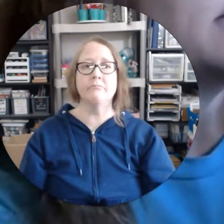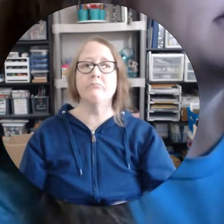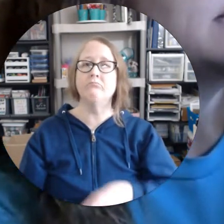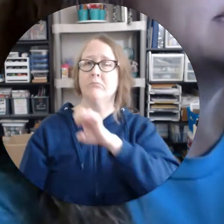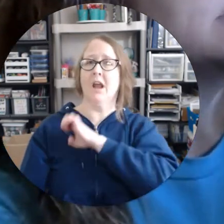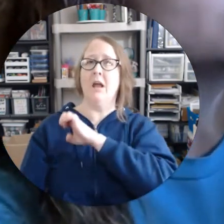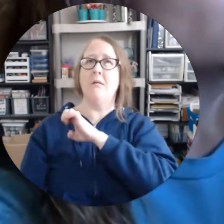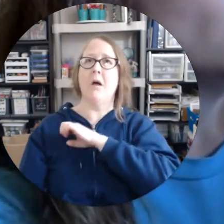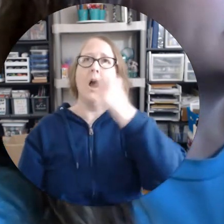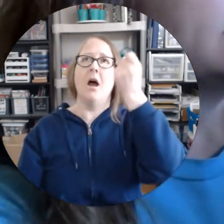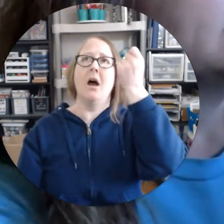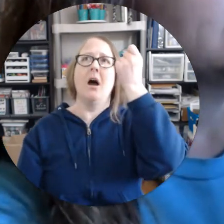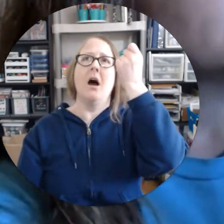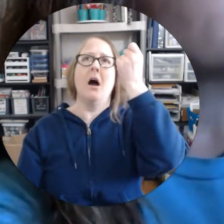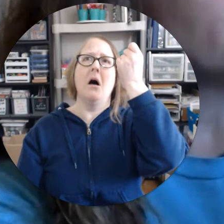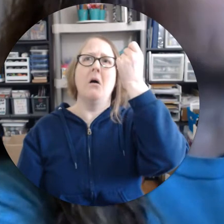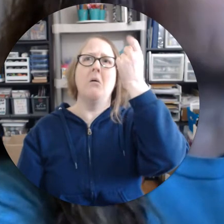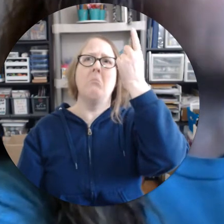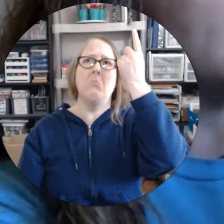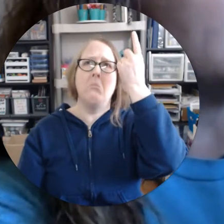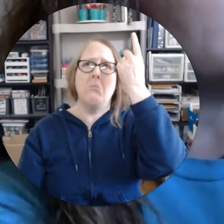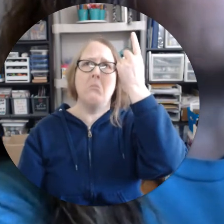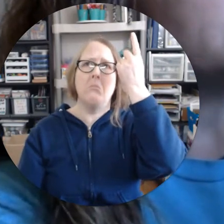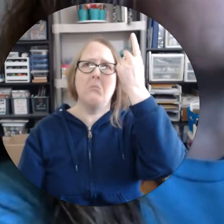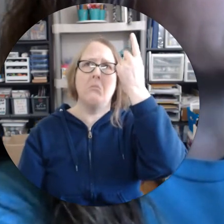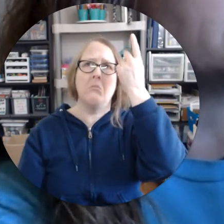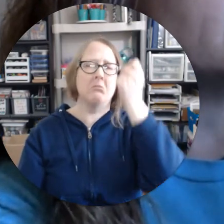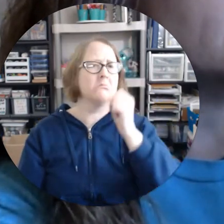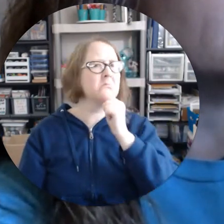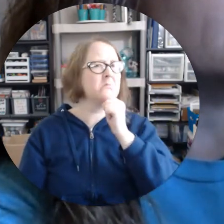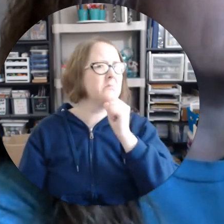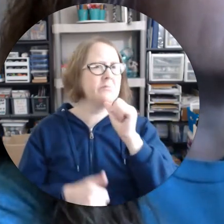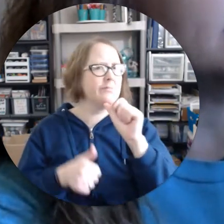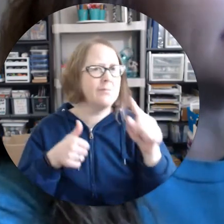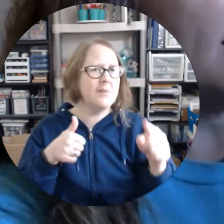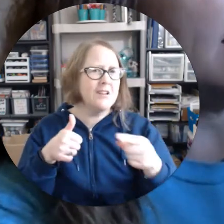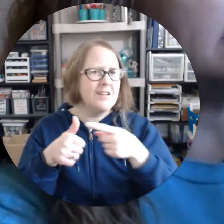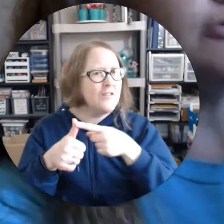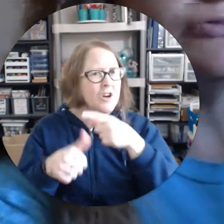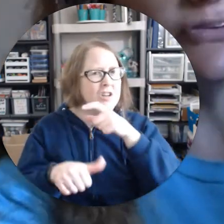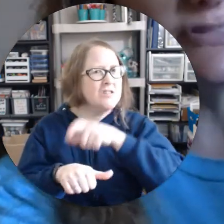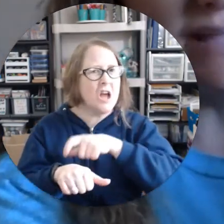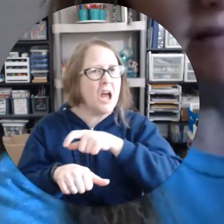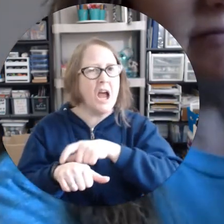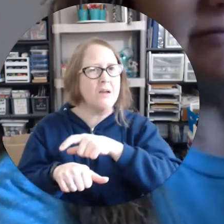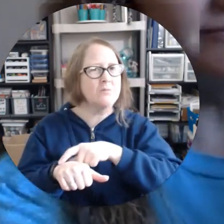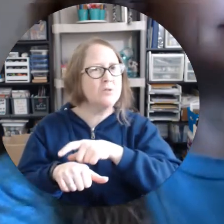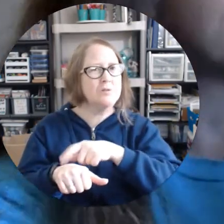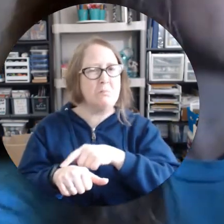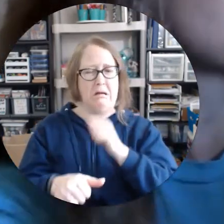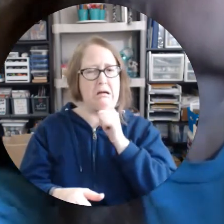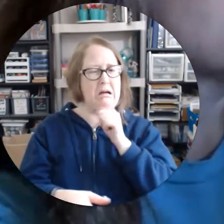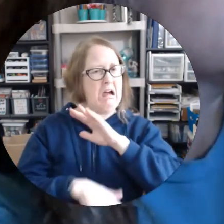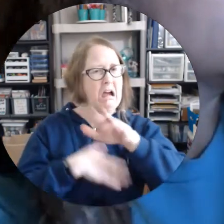Esperanza realized this wasn't the first time she'd been unkind to herself.